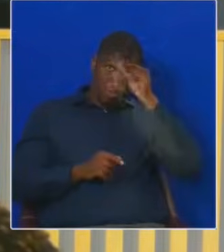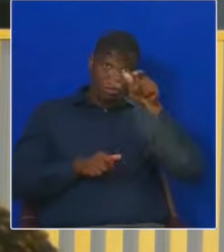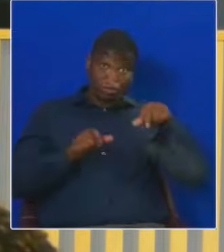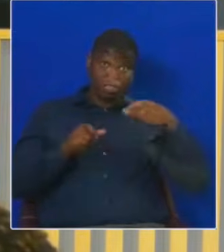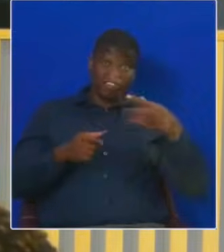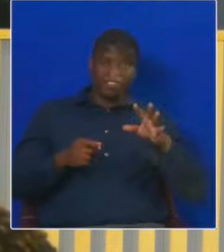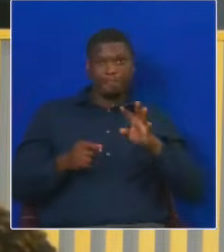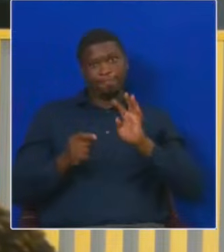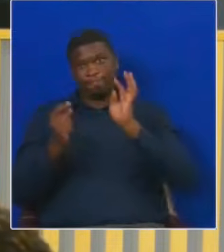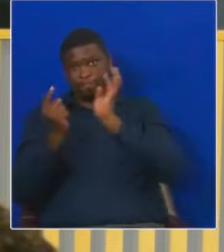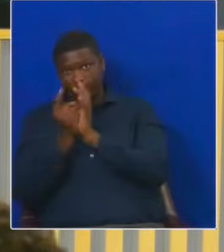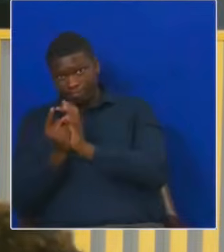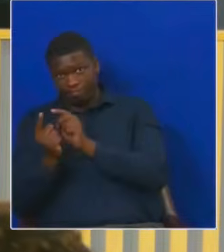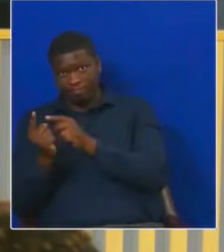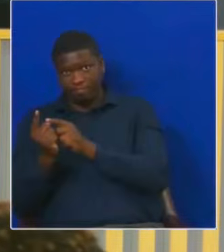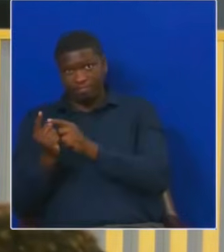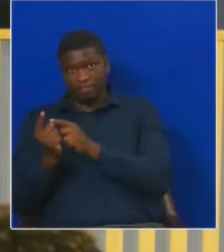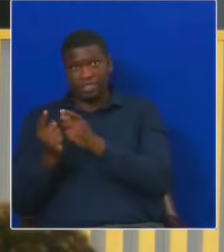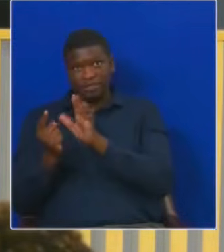and she was requested